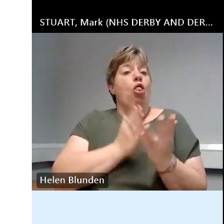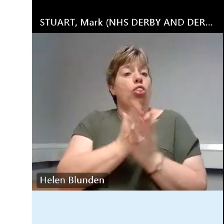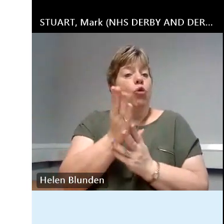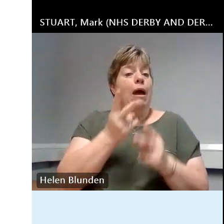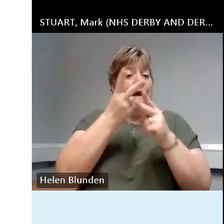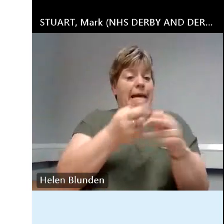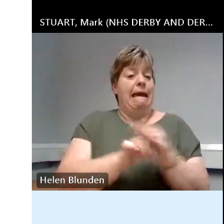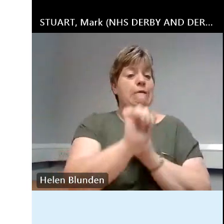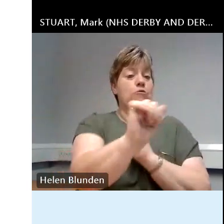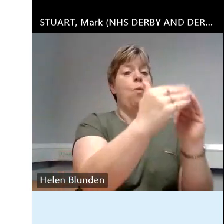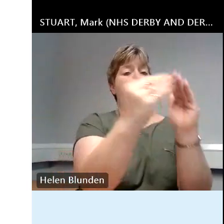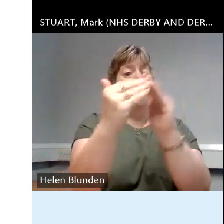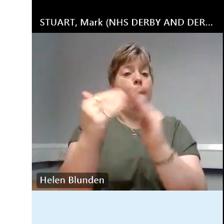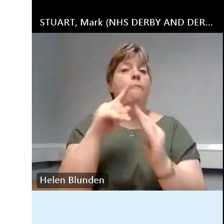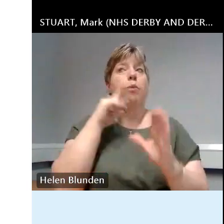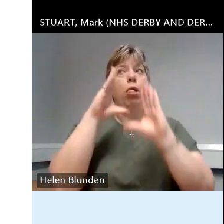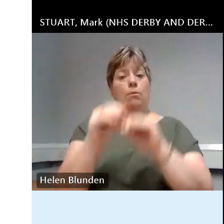call home.